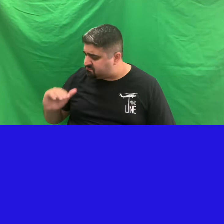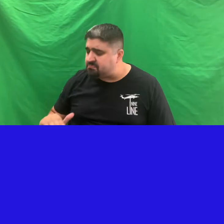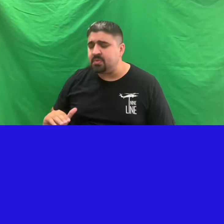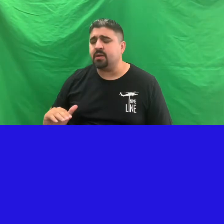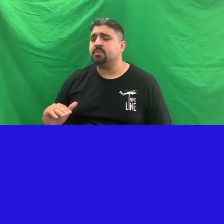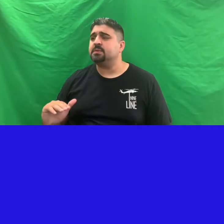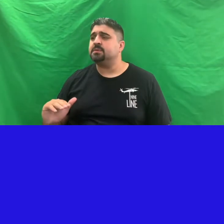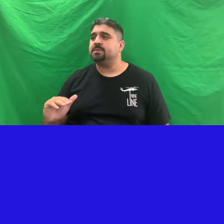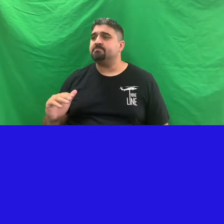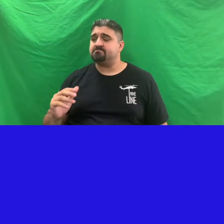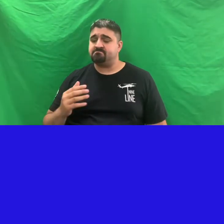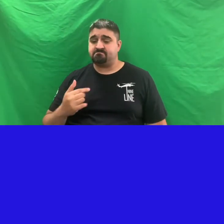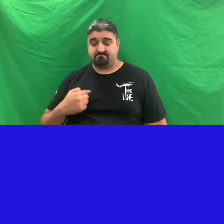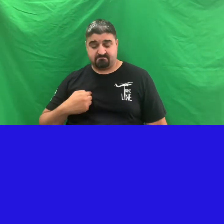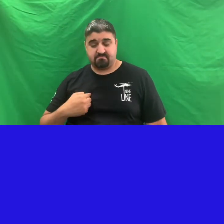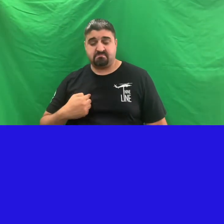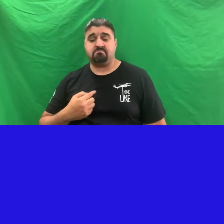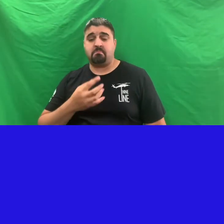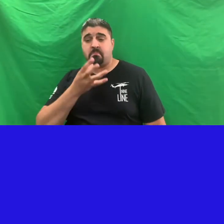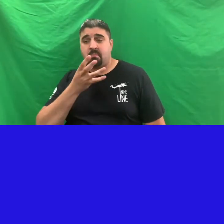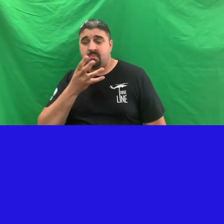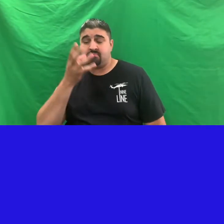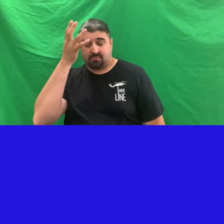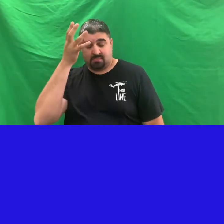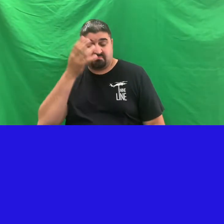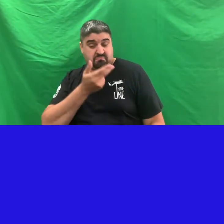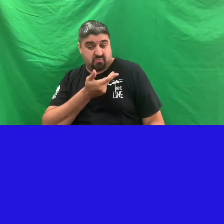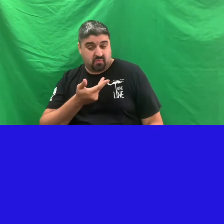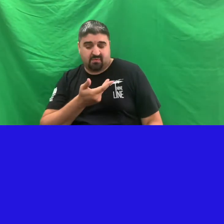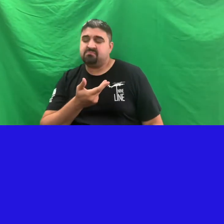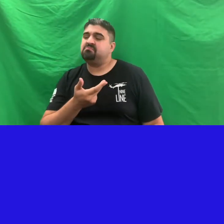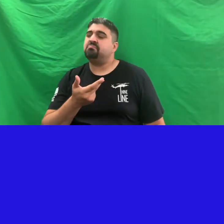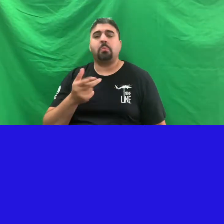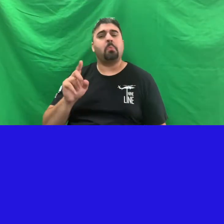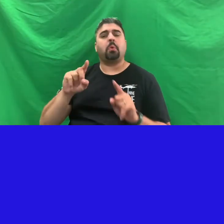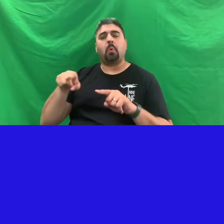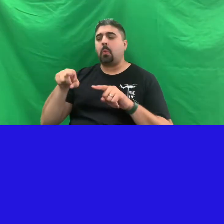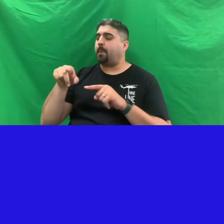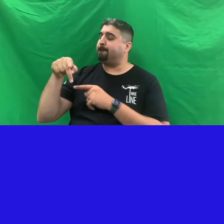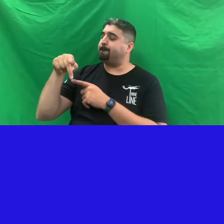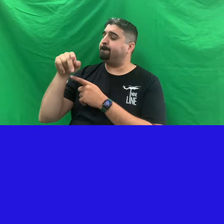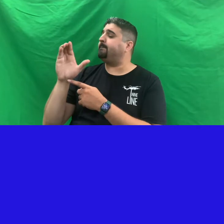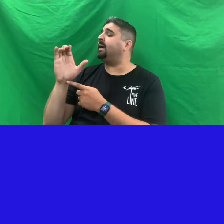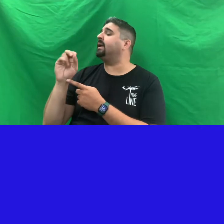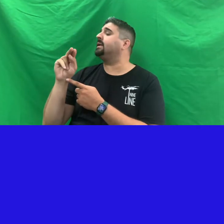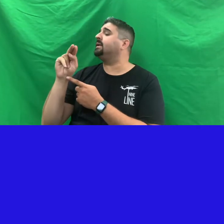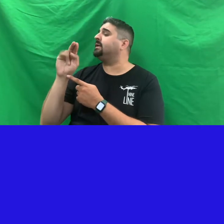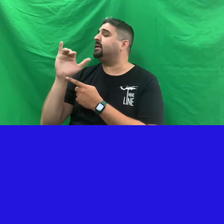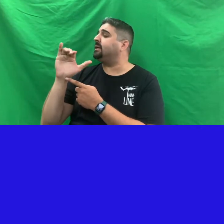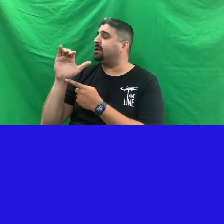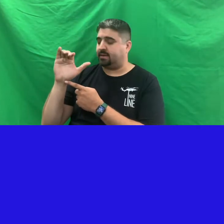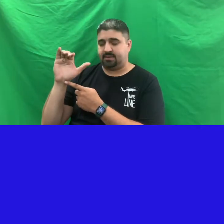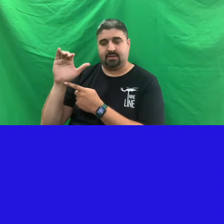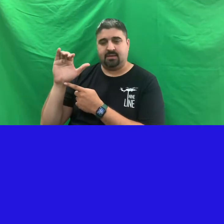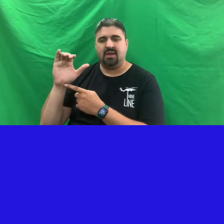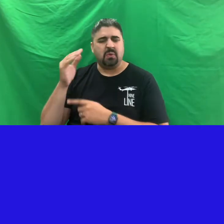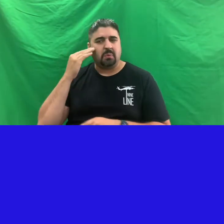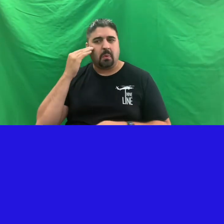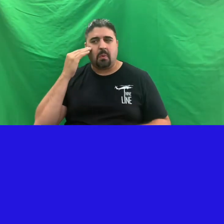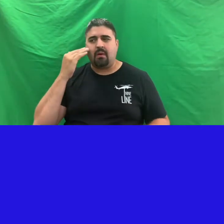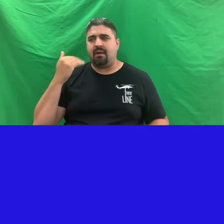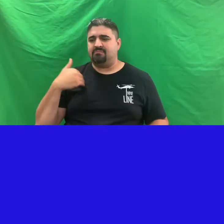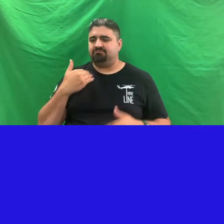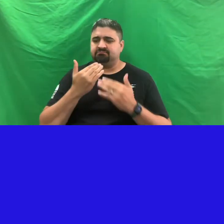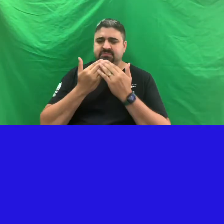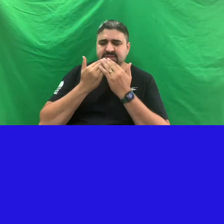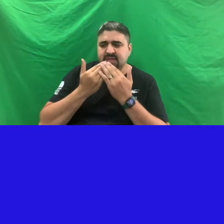"When I was small," said Frog, "my mother and father and I went out for a picnic.